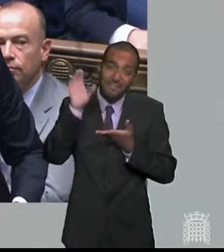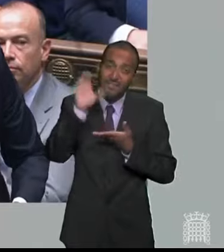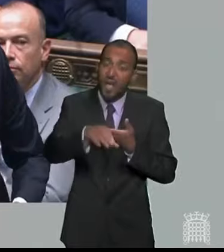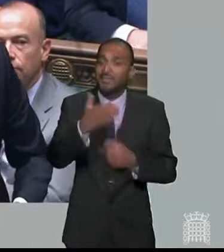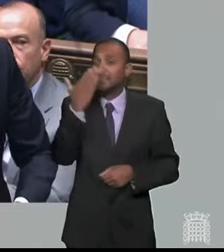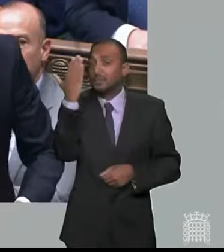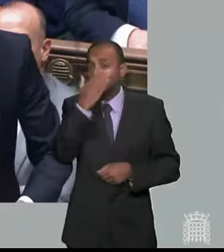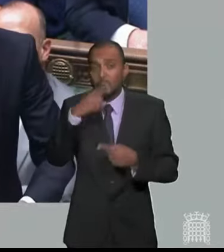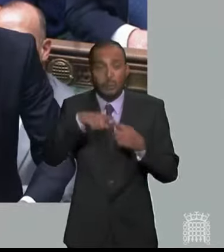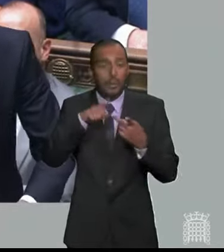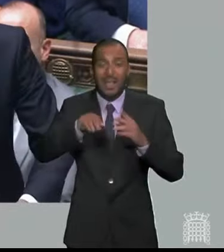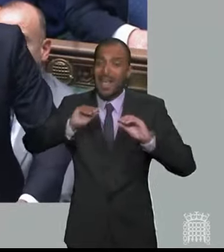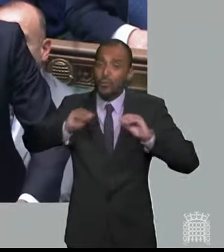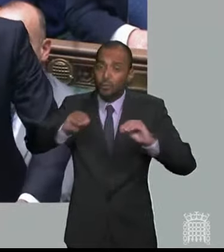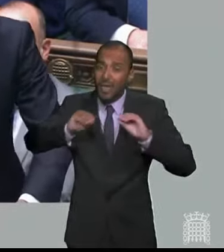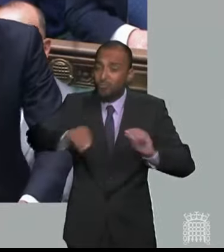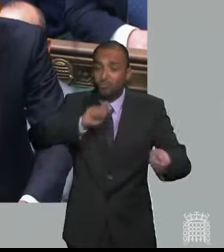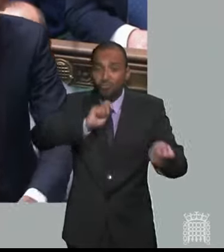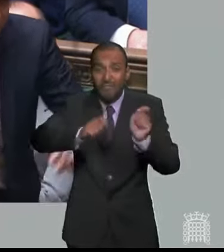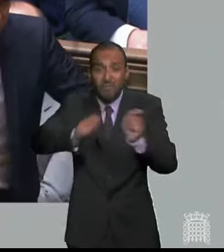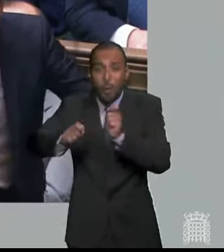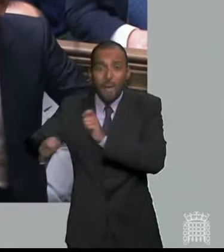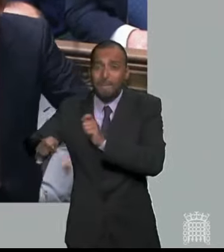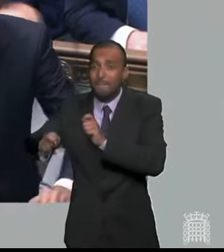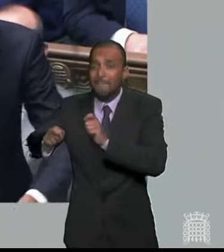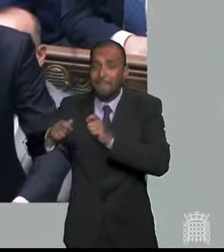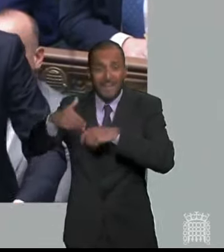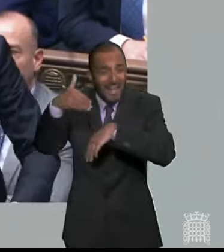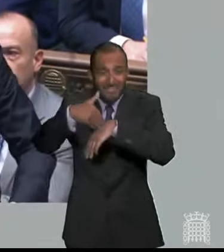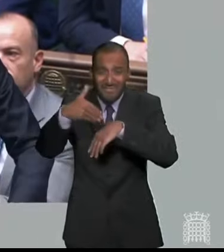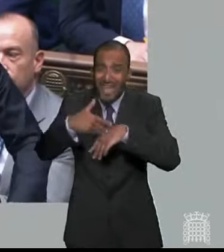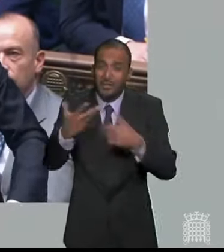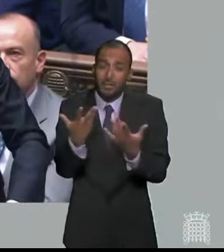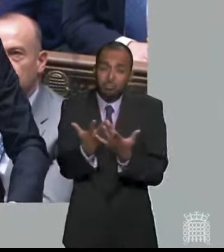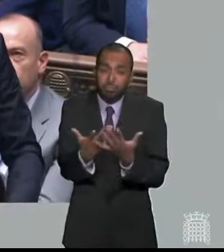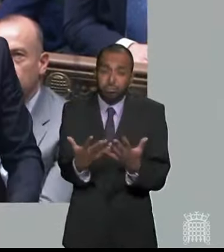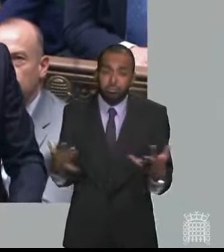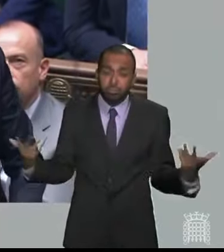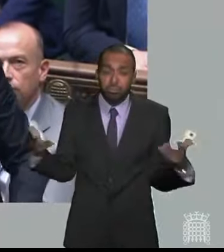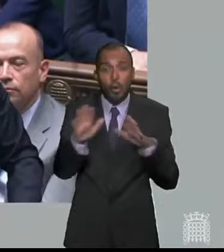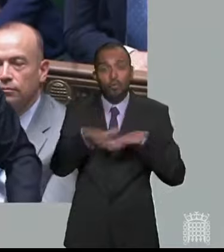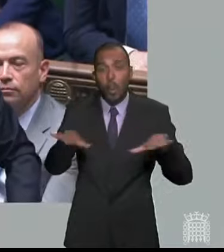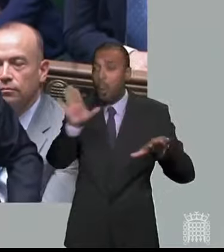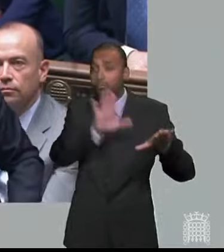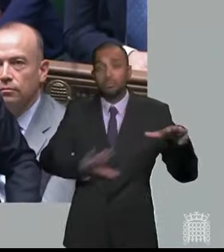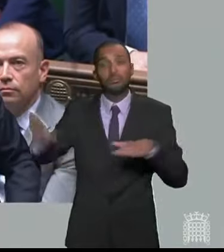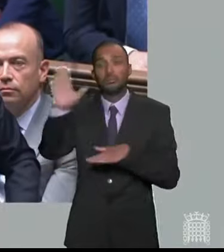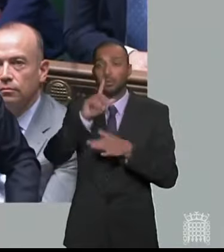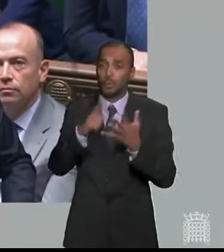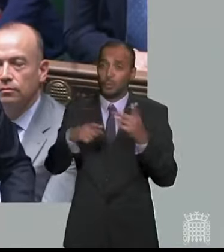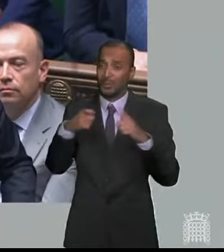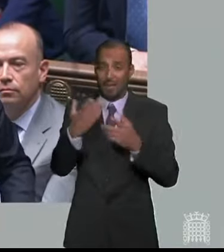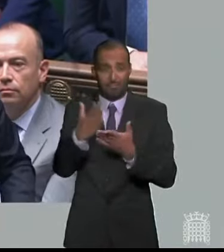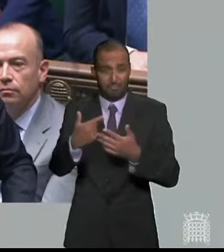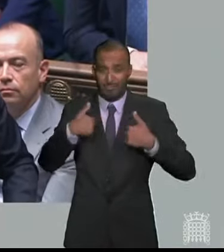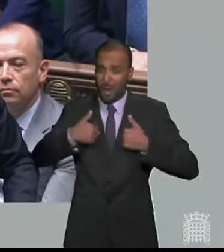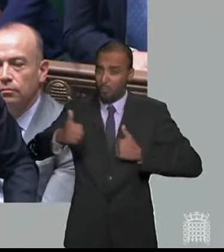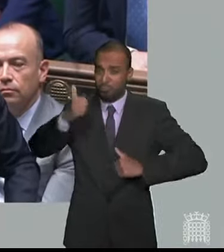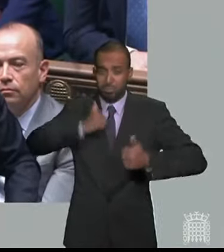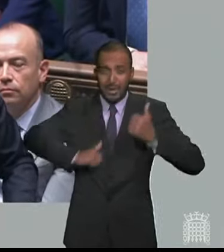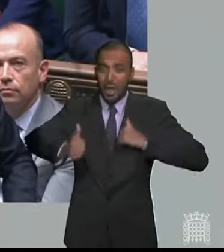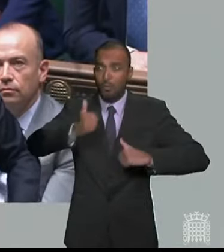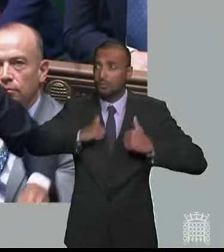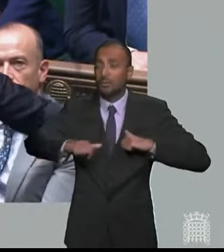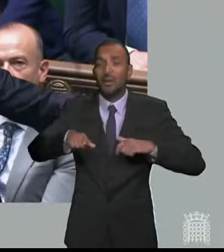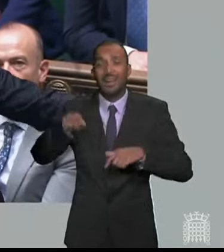the most disadvantaged children in our society, a record that we're rightly proud of. And yes, Of course we can name the